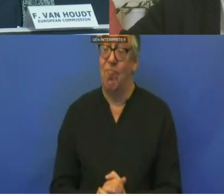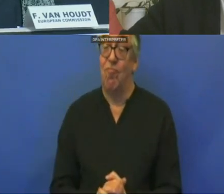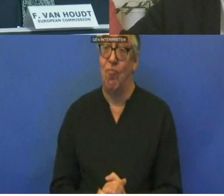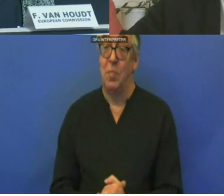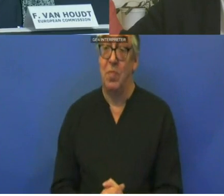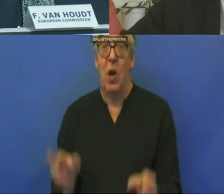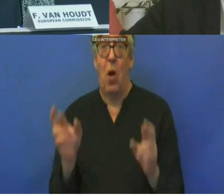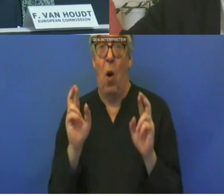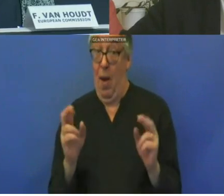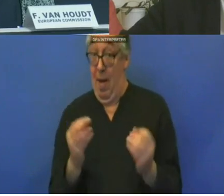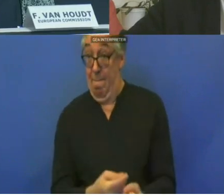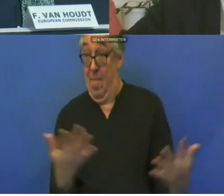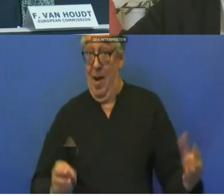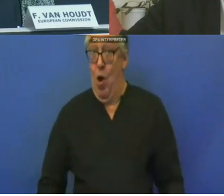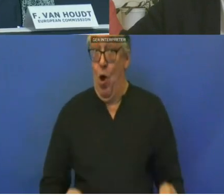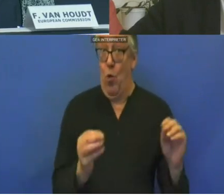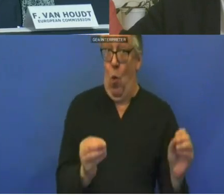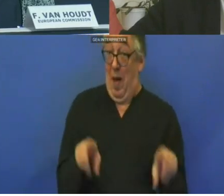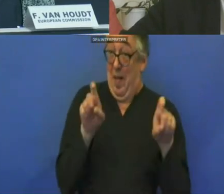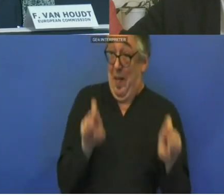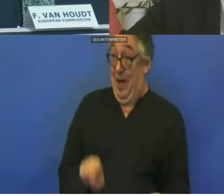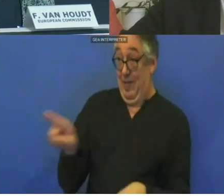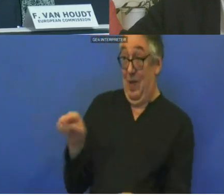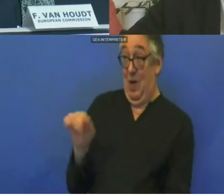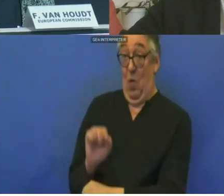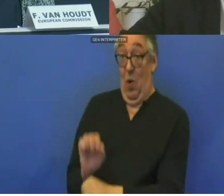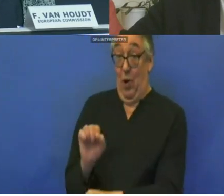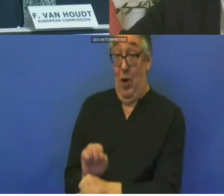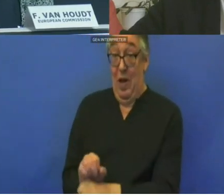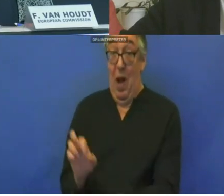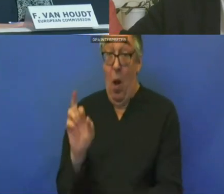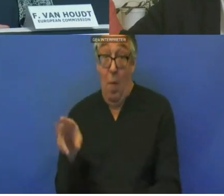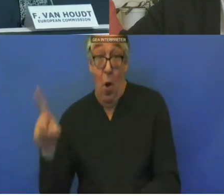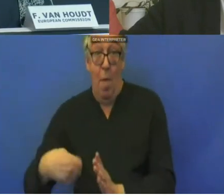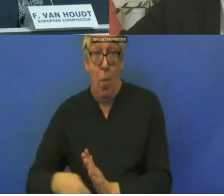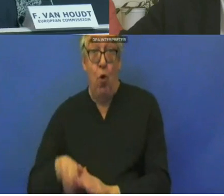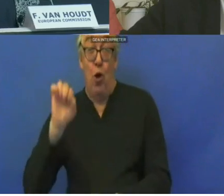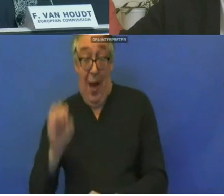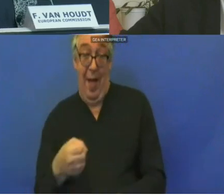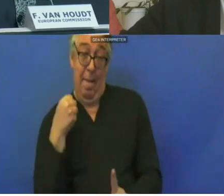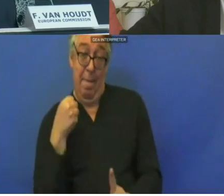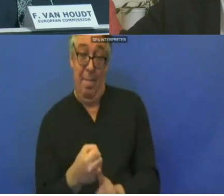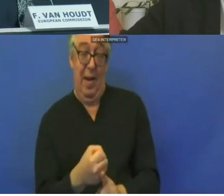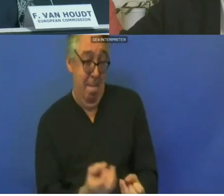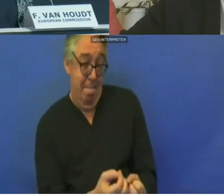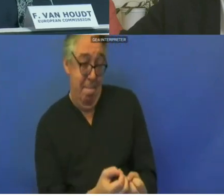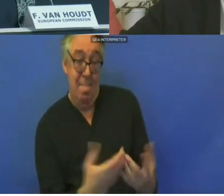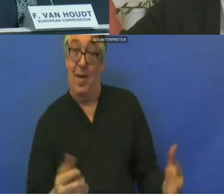hope that your campaign can really reach out far and wide and make a difference in this this way. So we